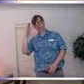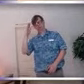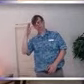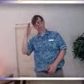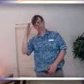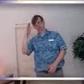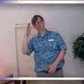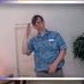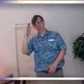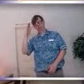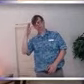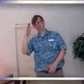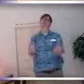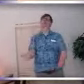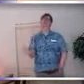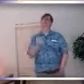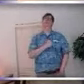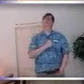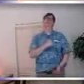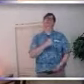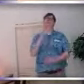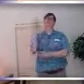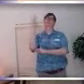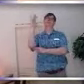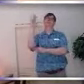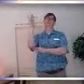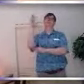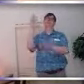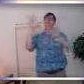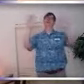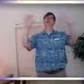I let my light shine,